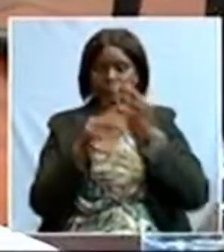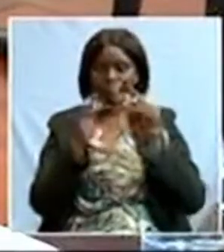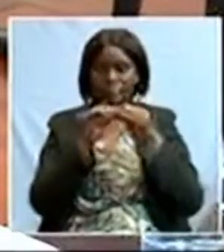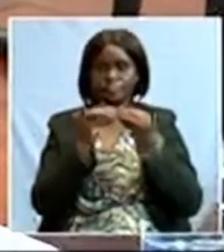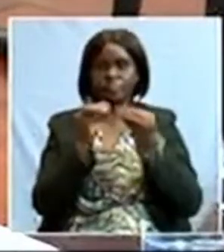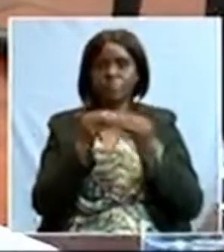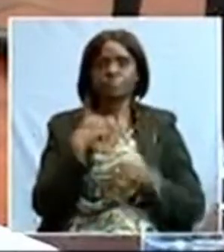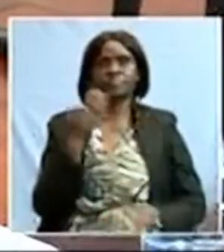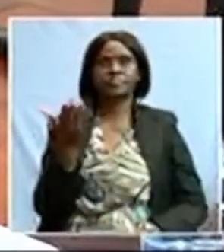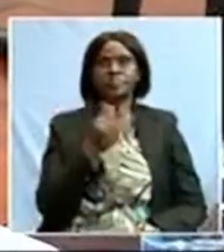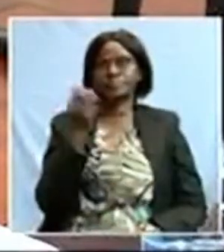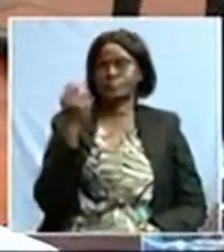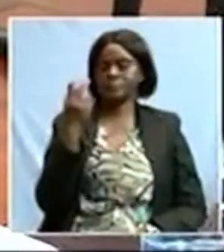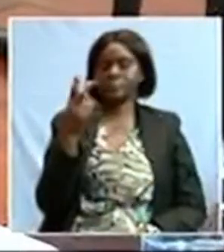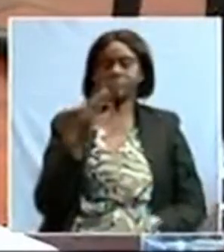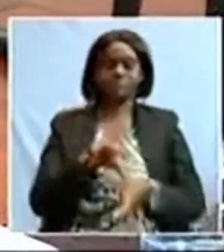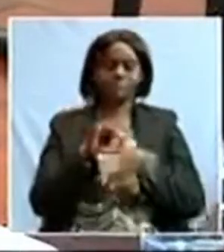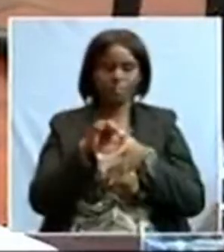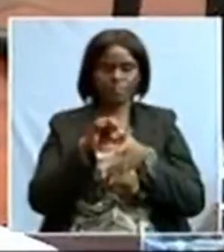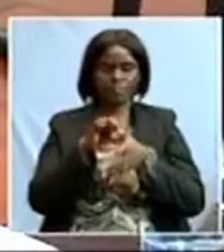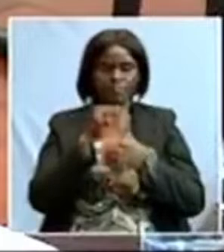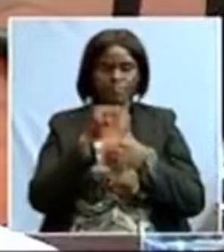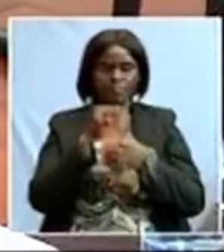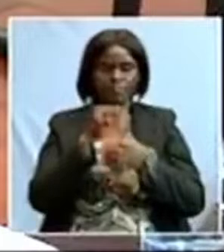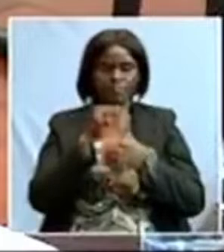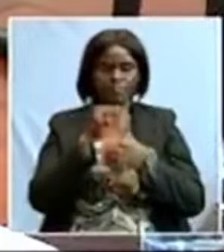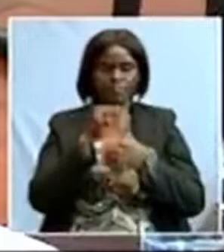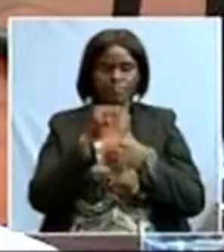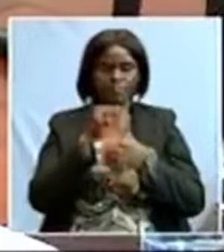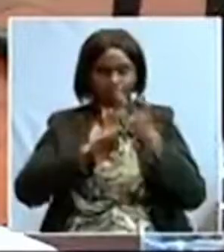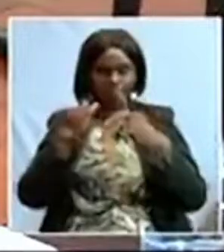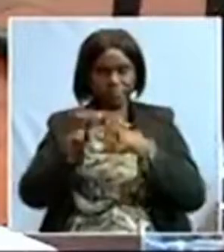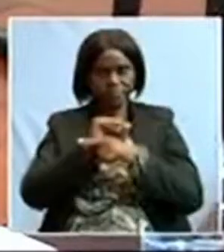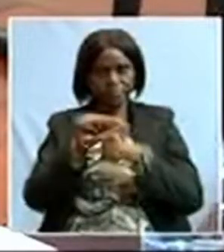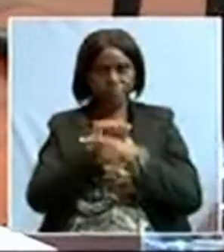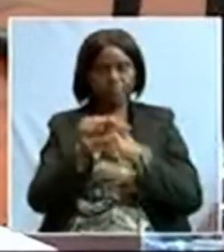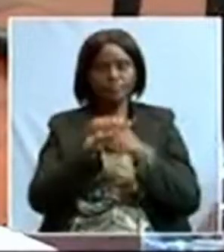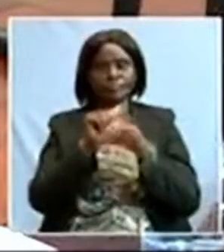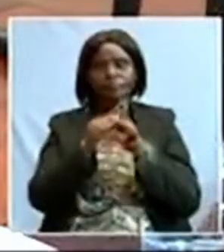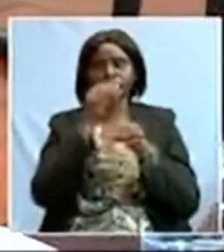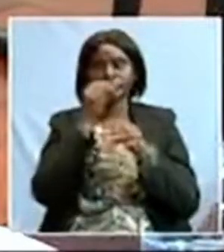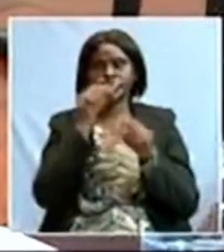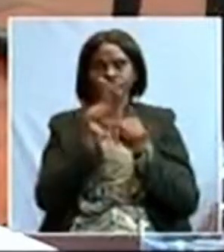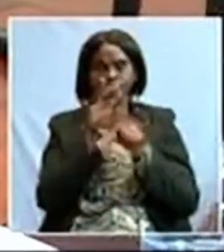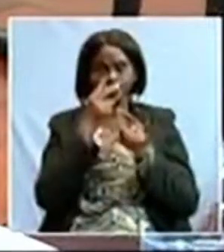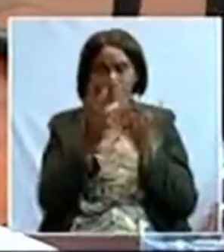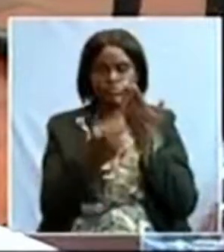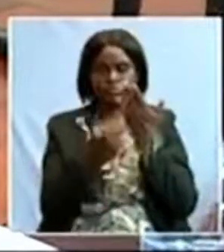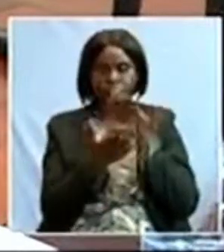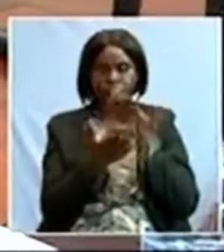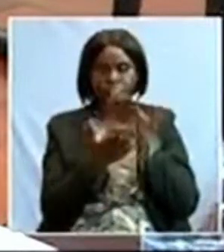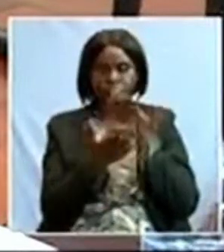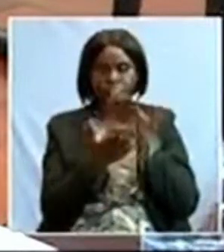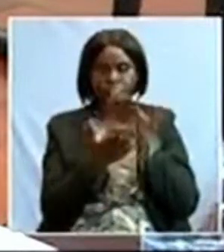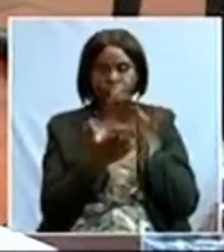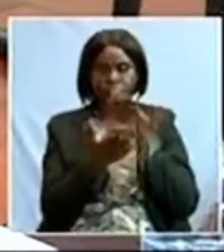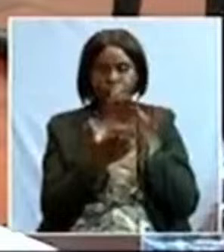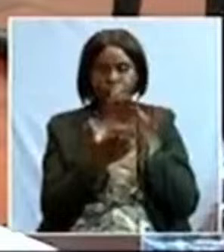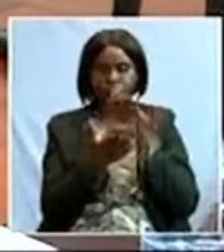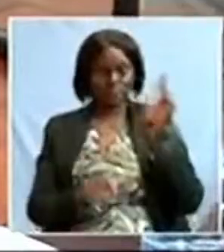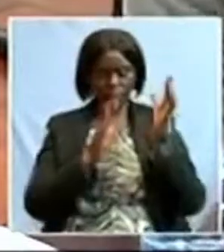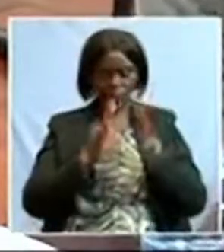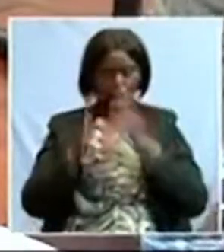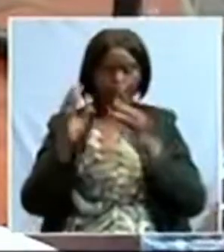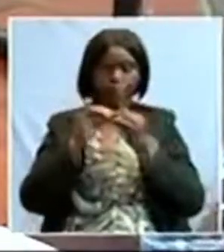that 12 butchery owners have since been trained in food hygiene. See Appendix 07.